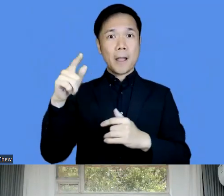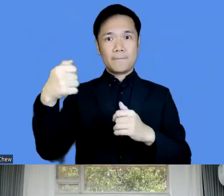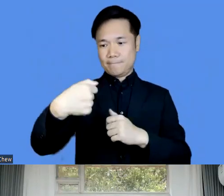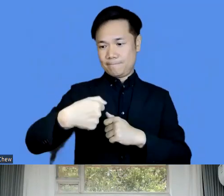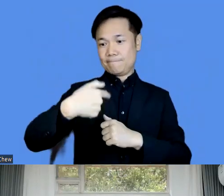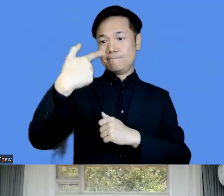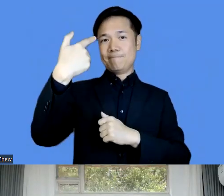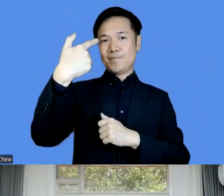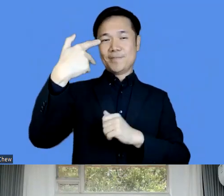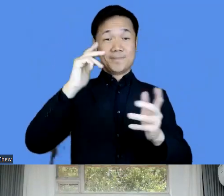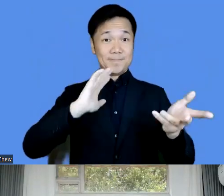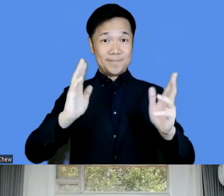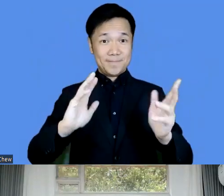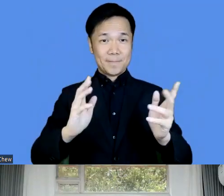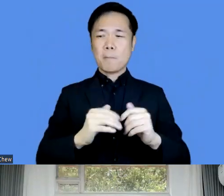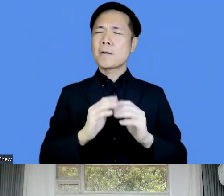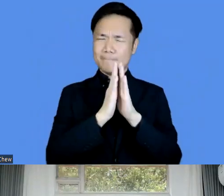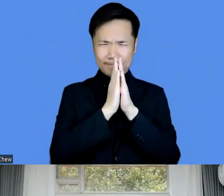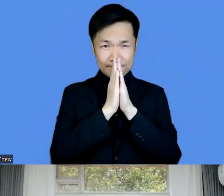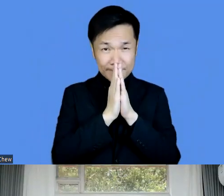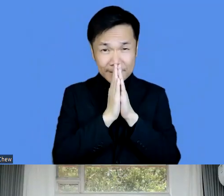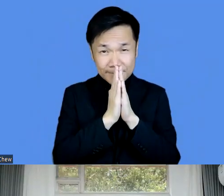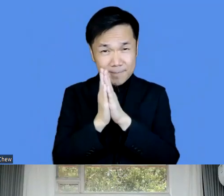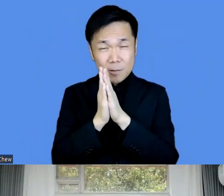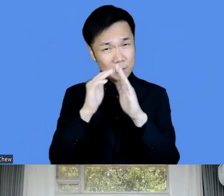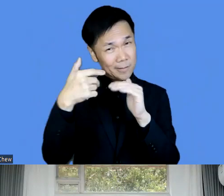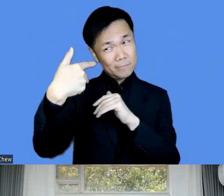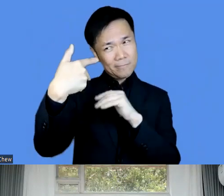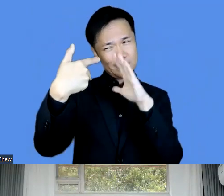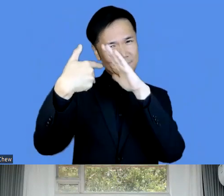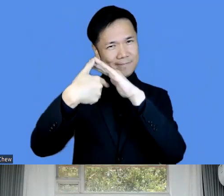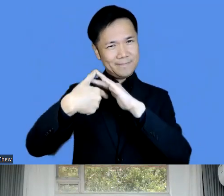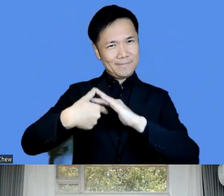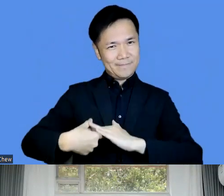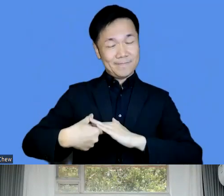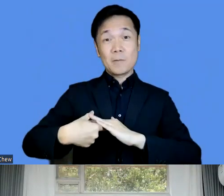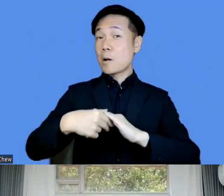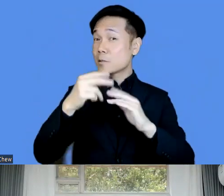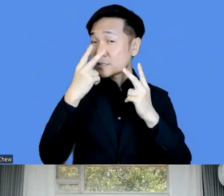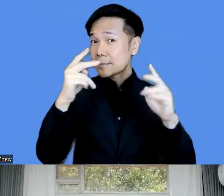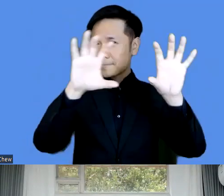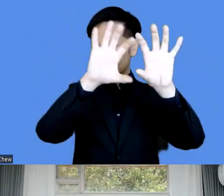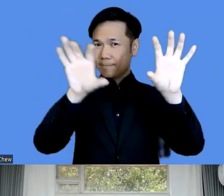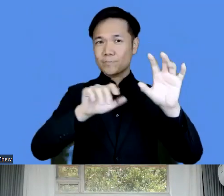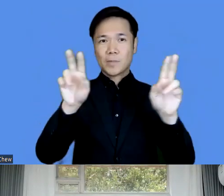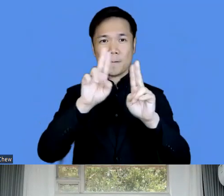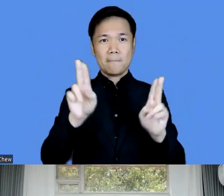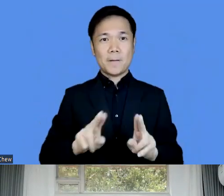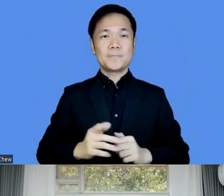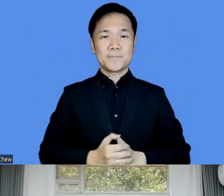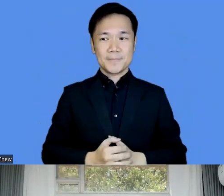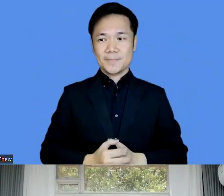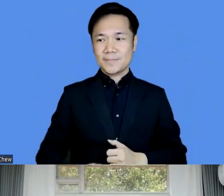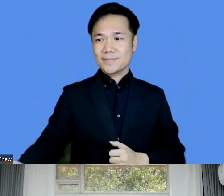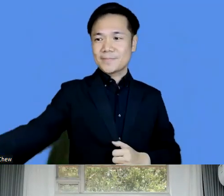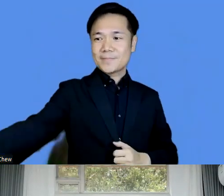on, but we ask everybody else to keep their camera off in order to have full access to the international sign interpretation and the